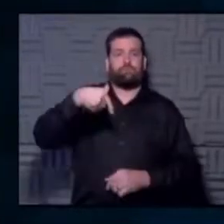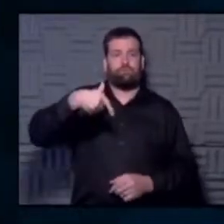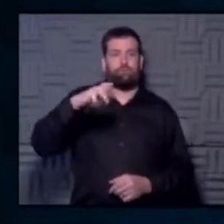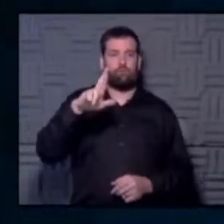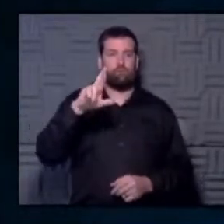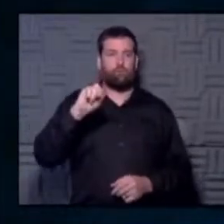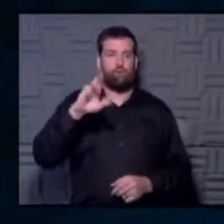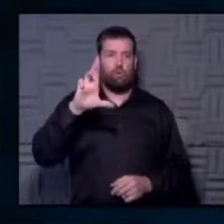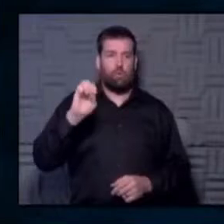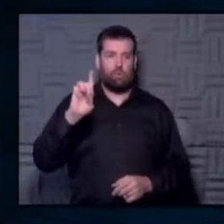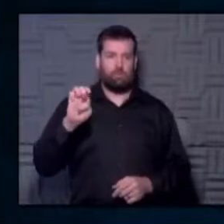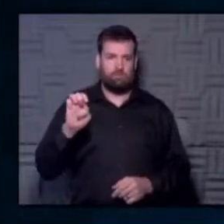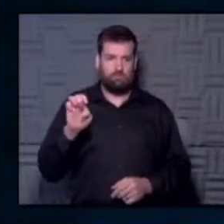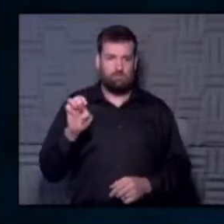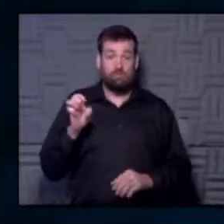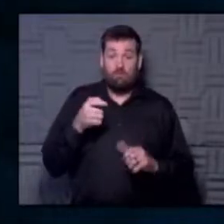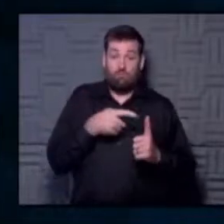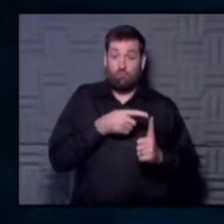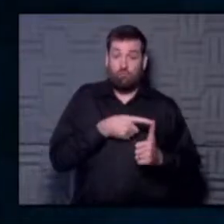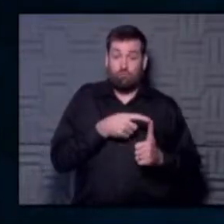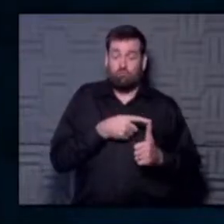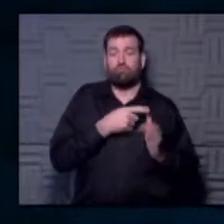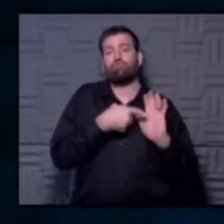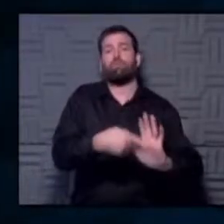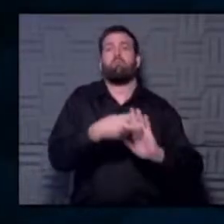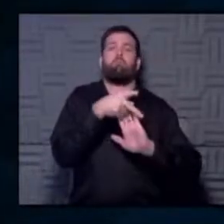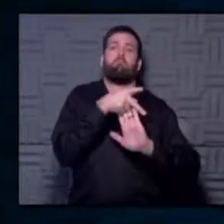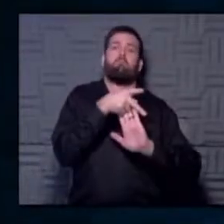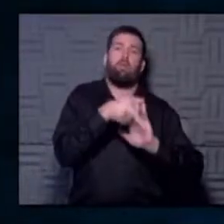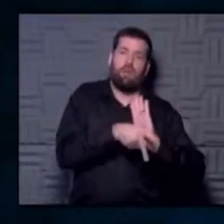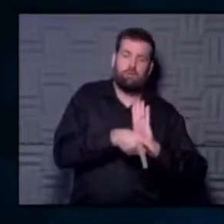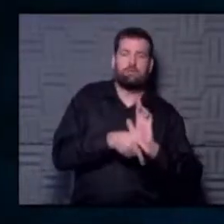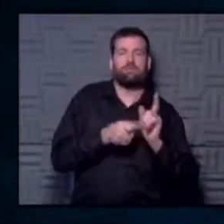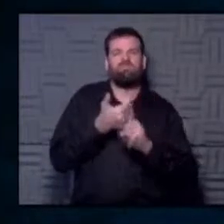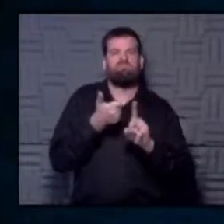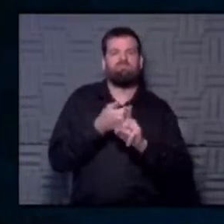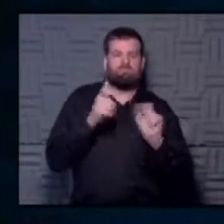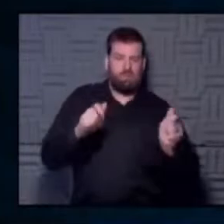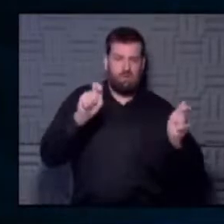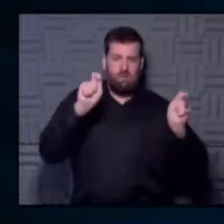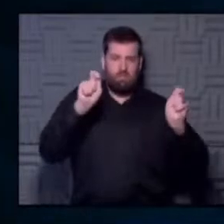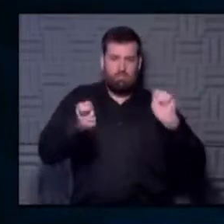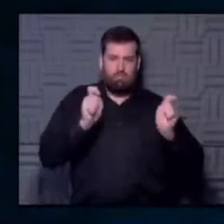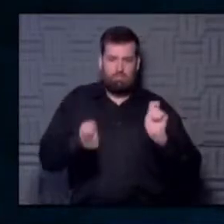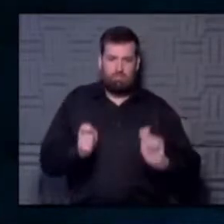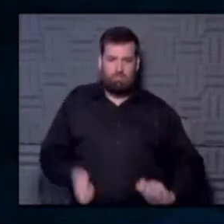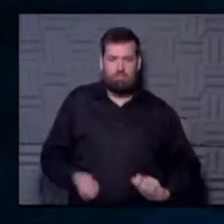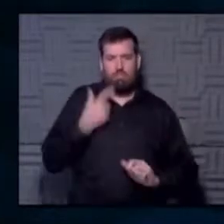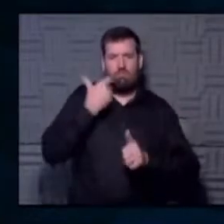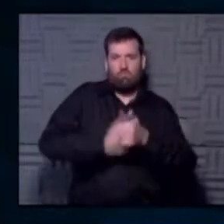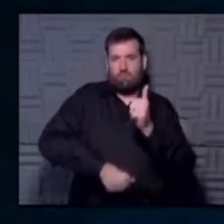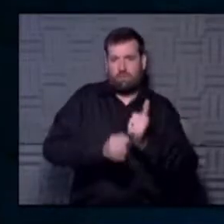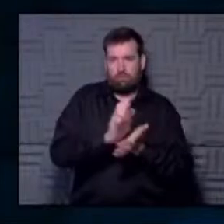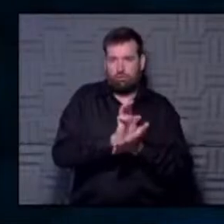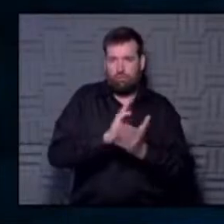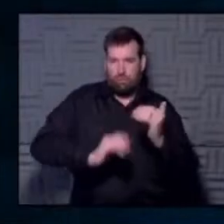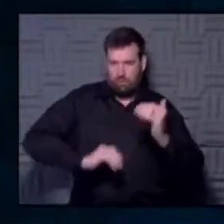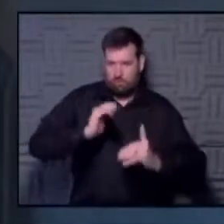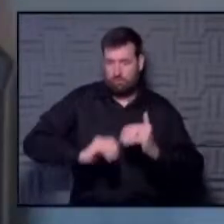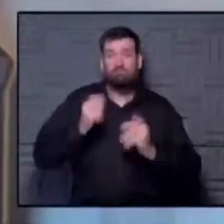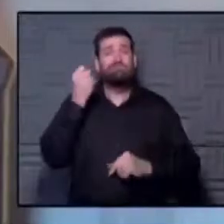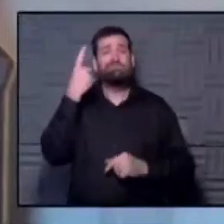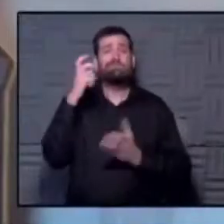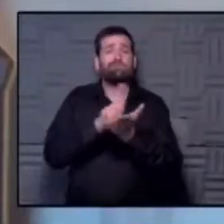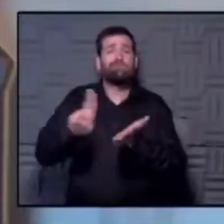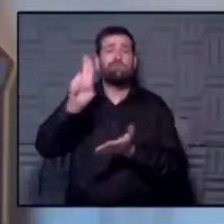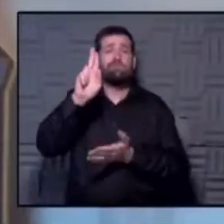here. But before that, it shows you policies, and these policies can be customized for different buildings. And the University of Kansas has,